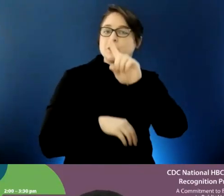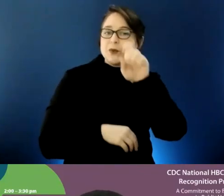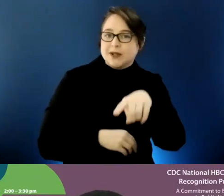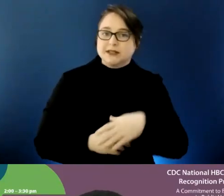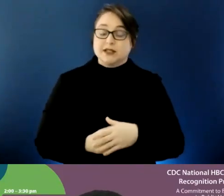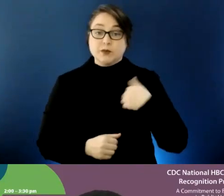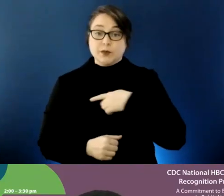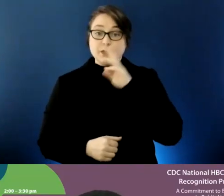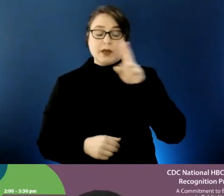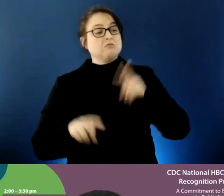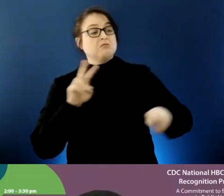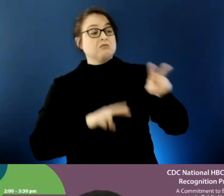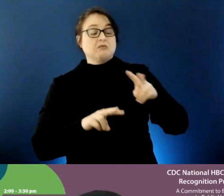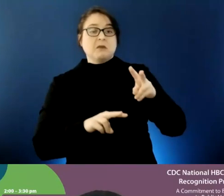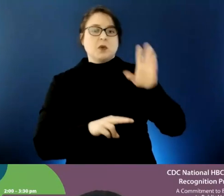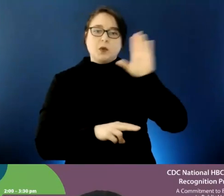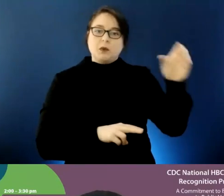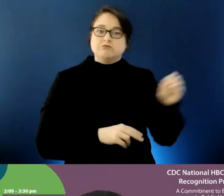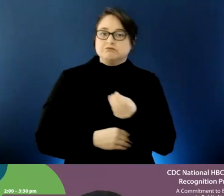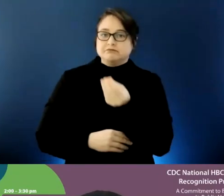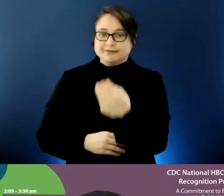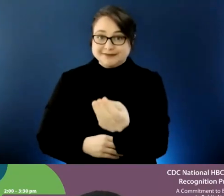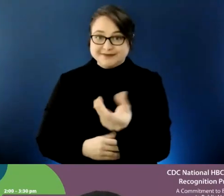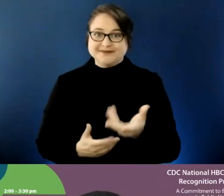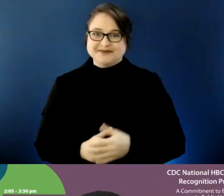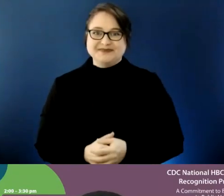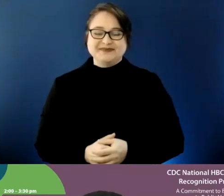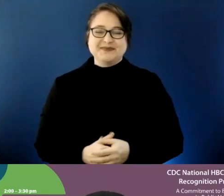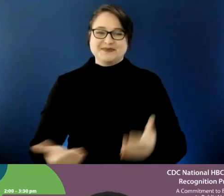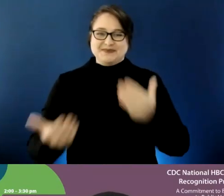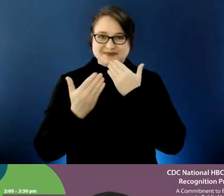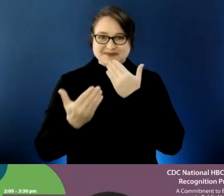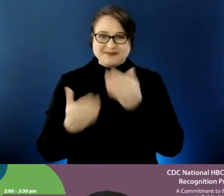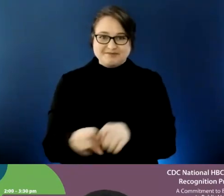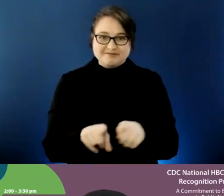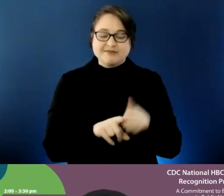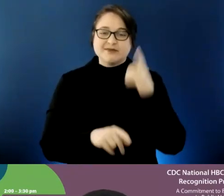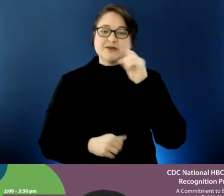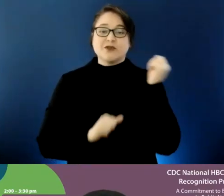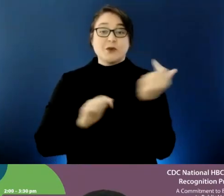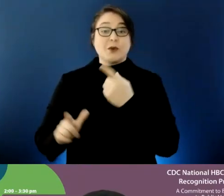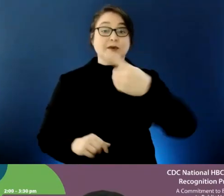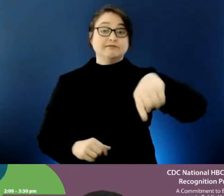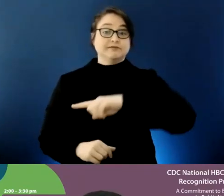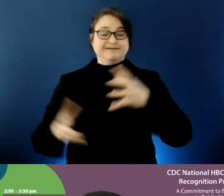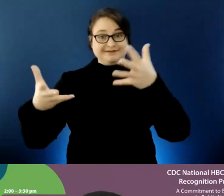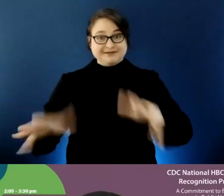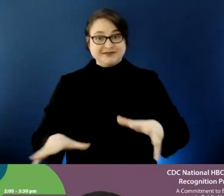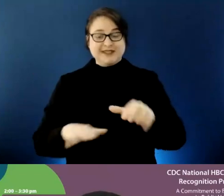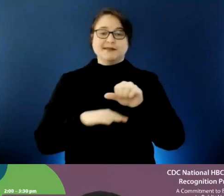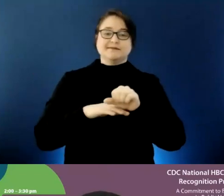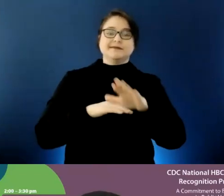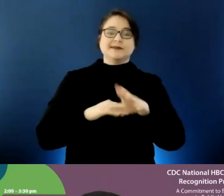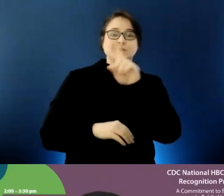take questions as you leave them for us. So I want to thank you also to all of you who submitted questions in advance. And